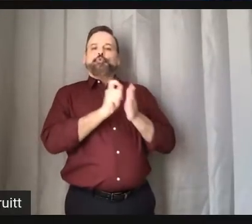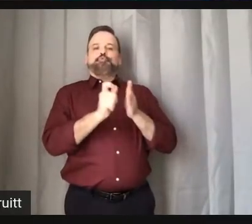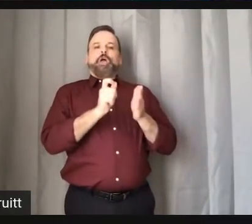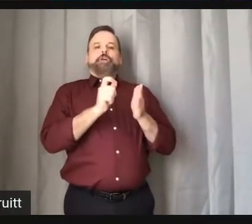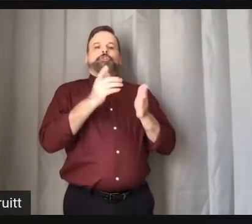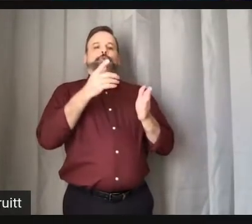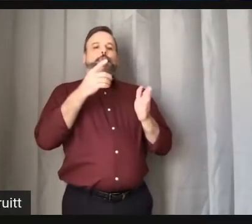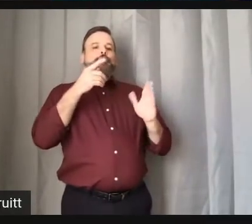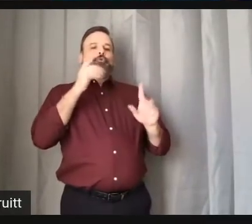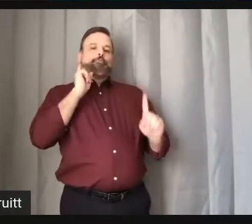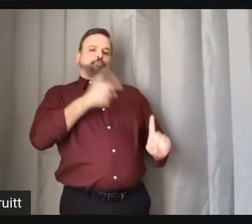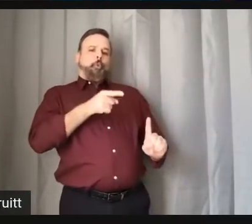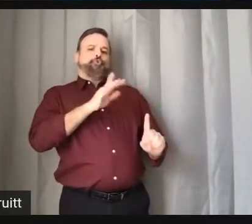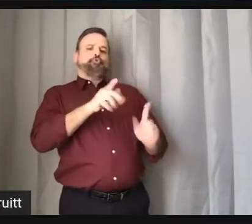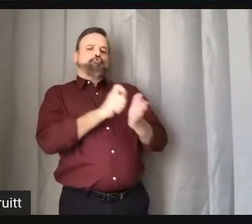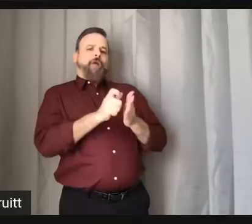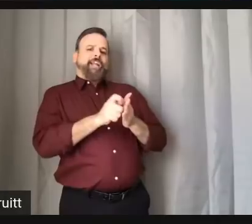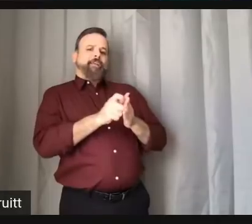sense?